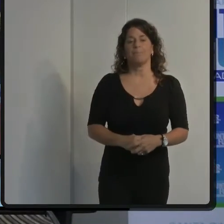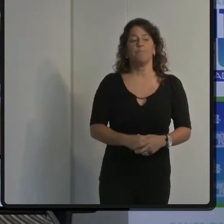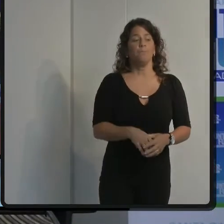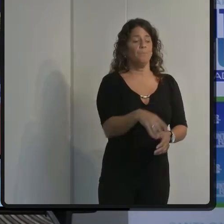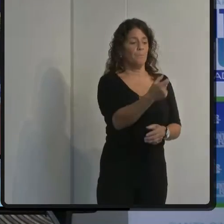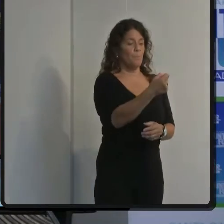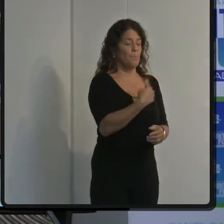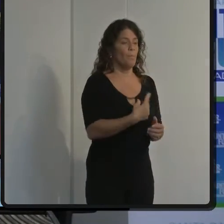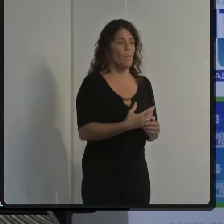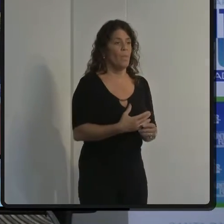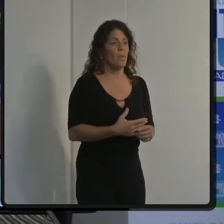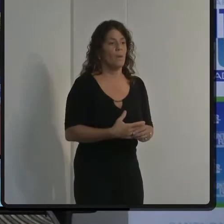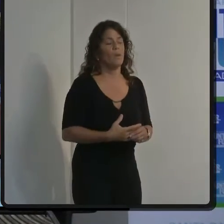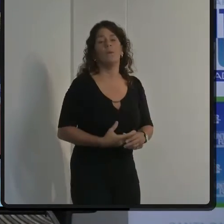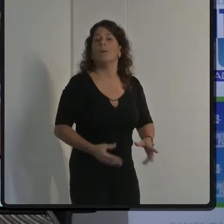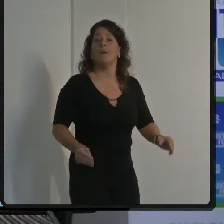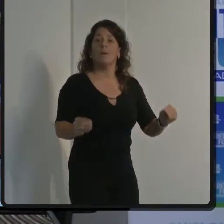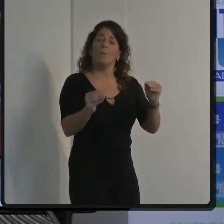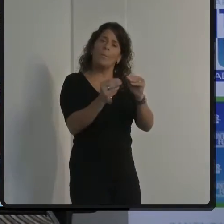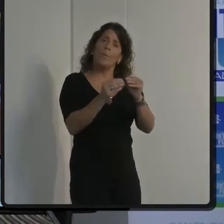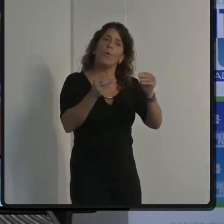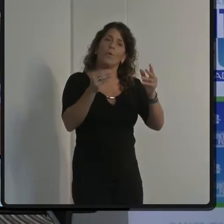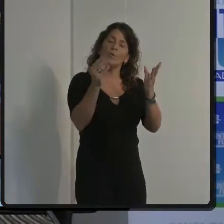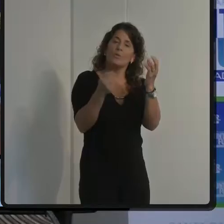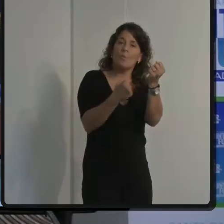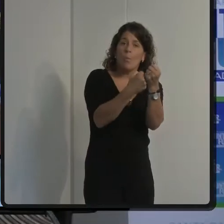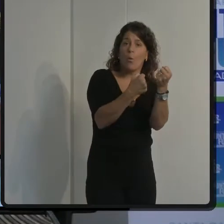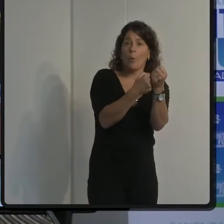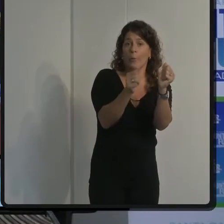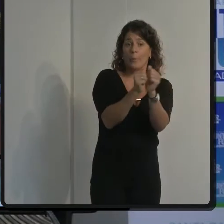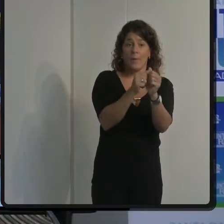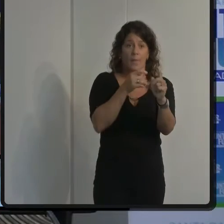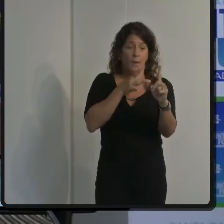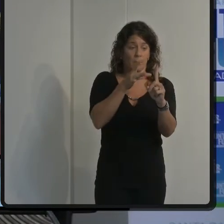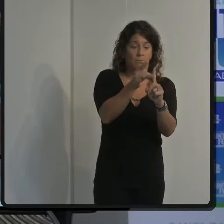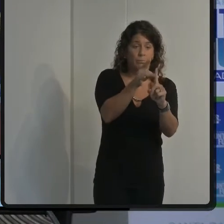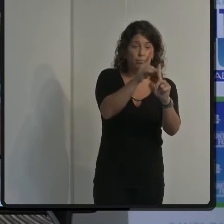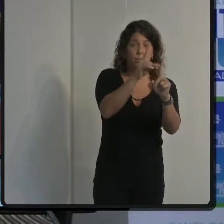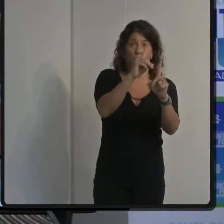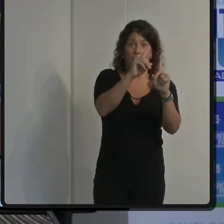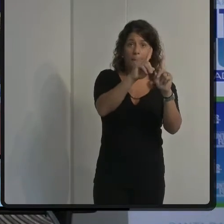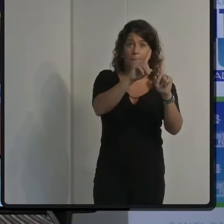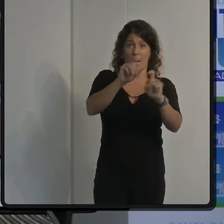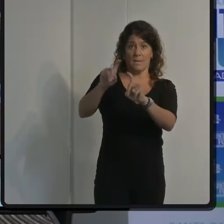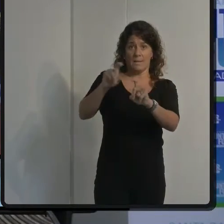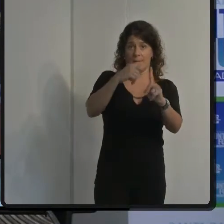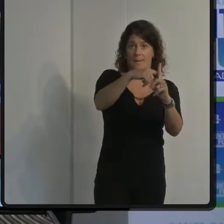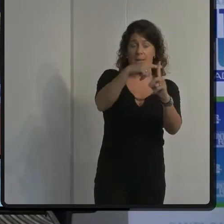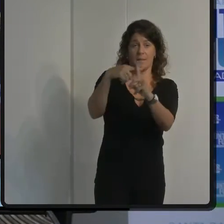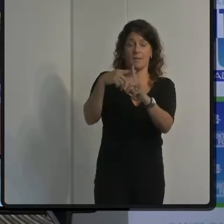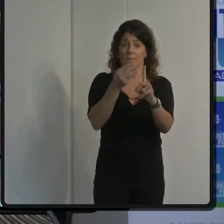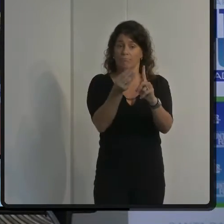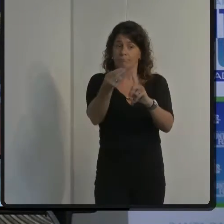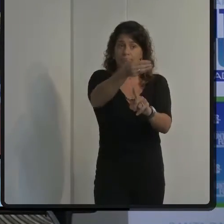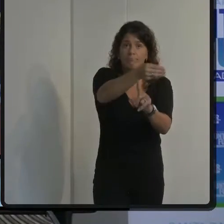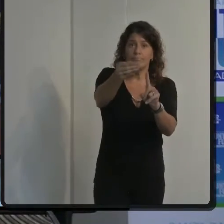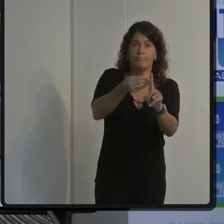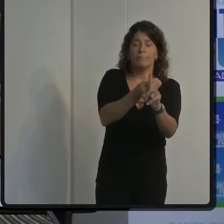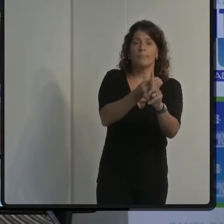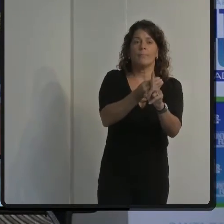As far as more support, like in the contract tracing wise, and talking with some of our San Ynez local school districts,